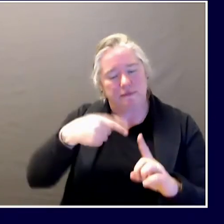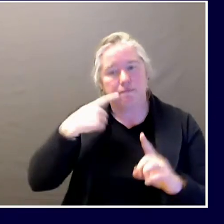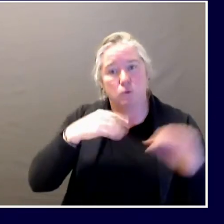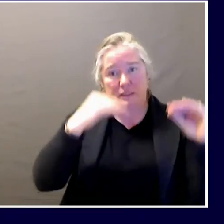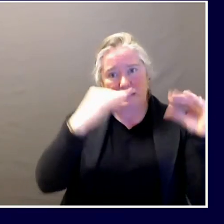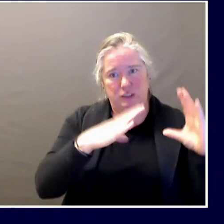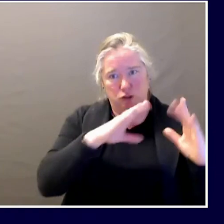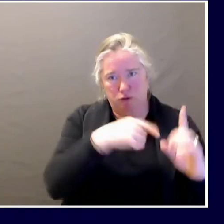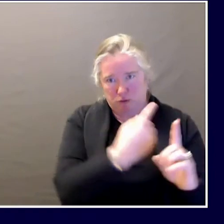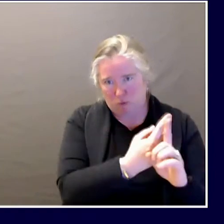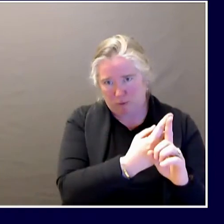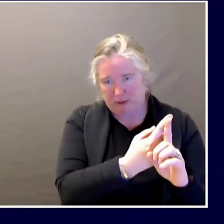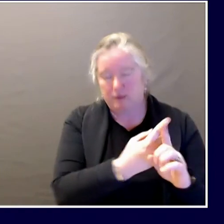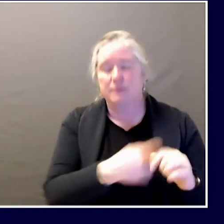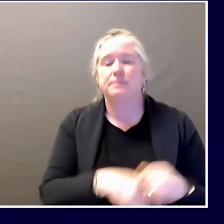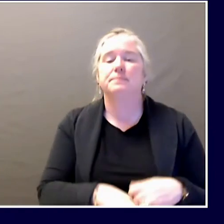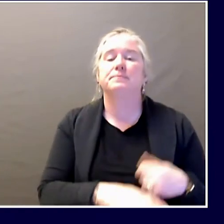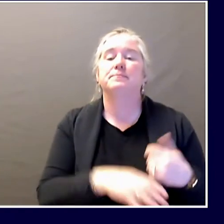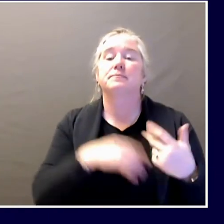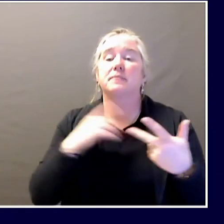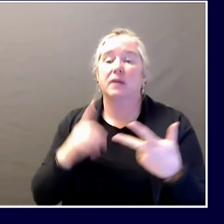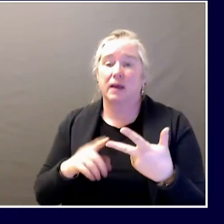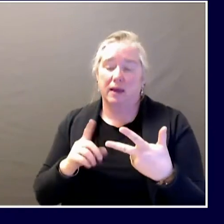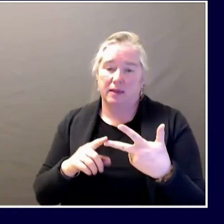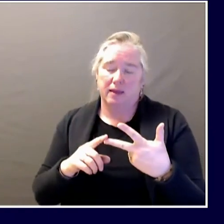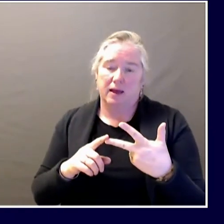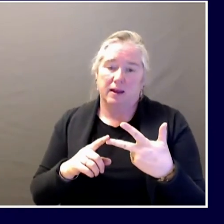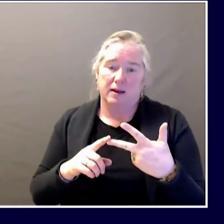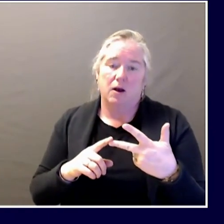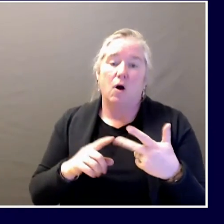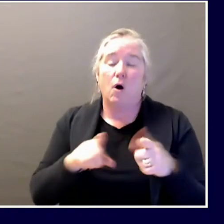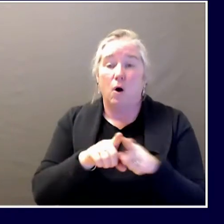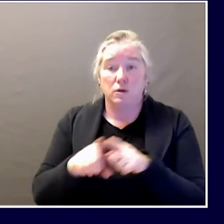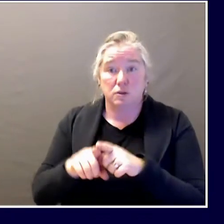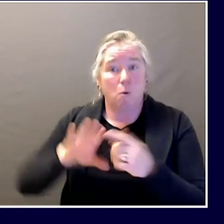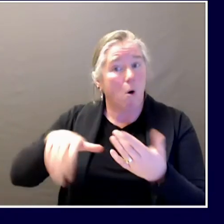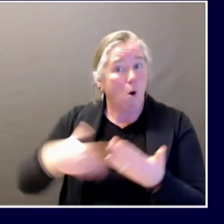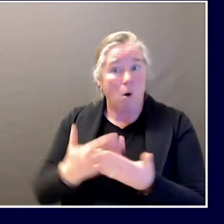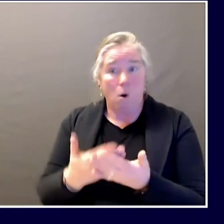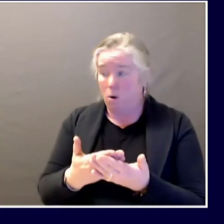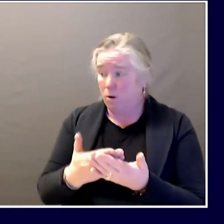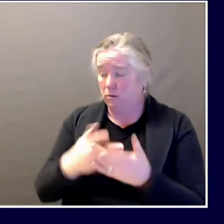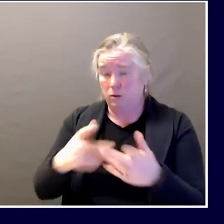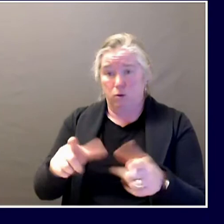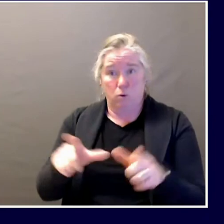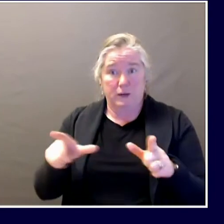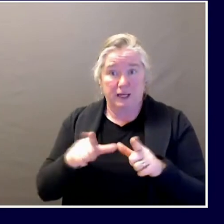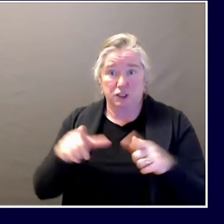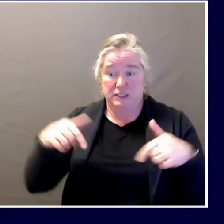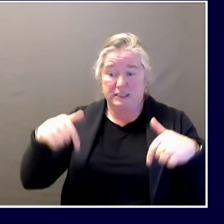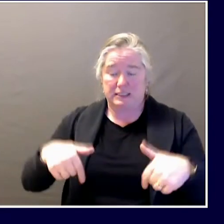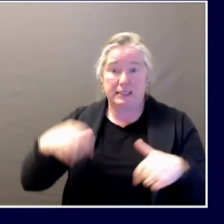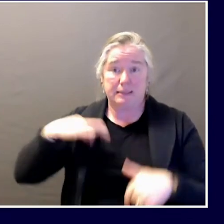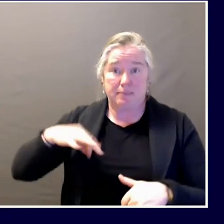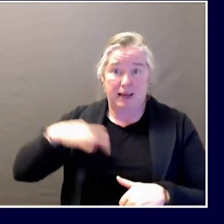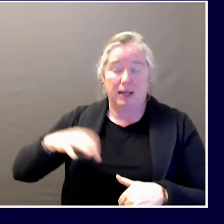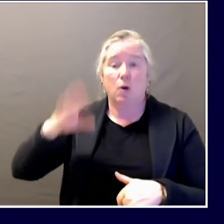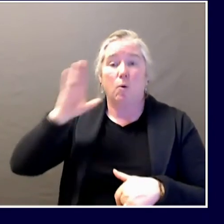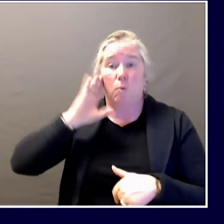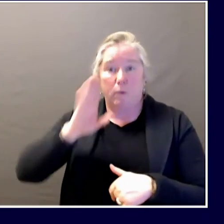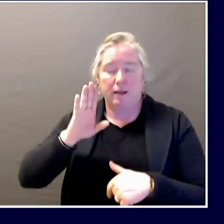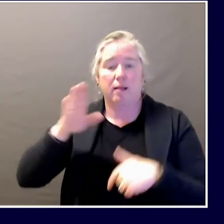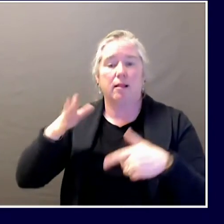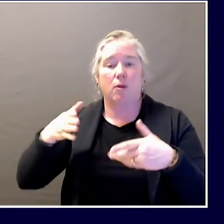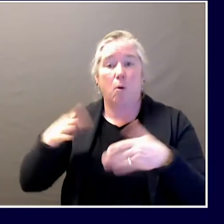in Maine under the president's directive will slot teachers and childcare workers into their